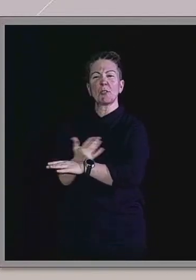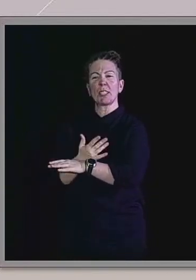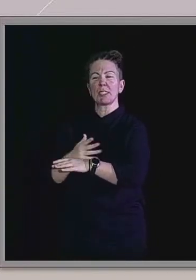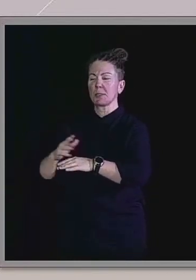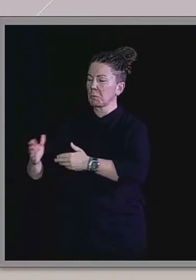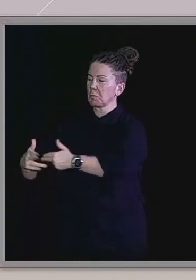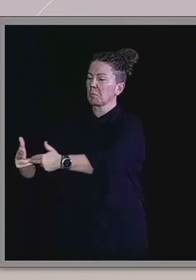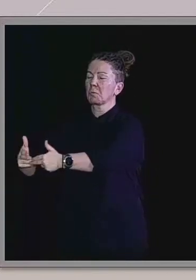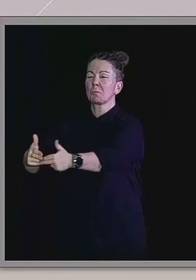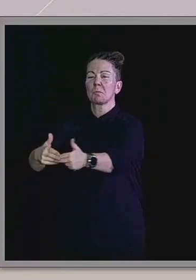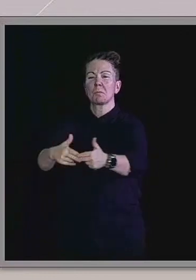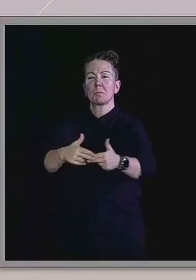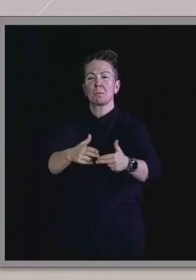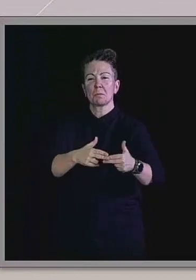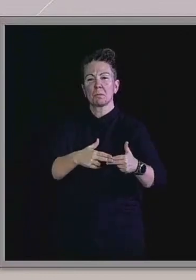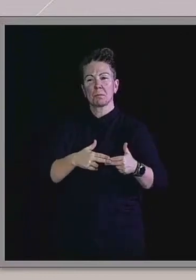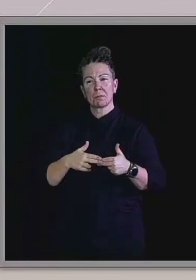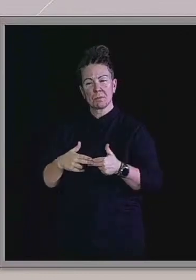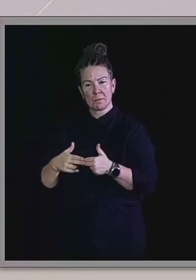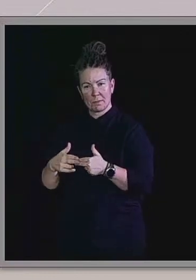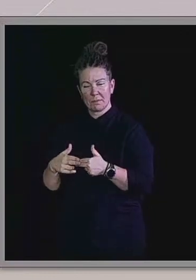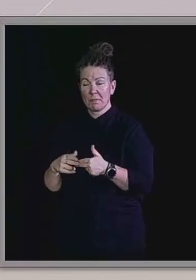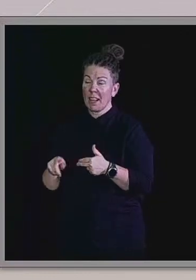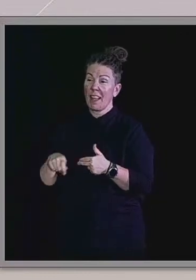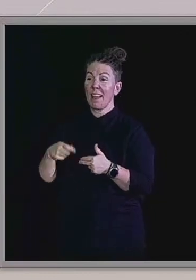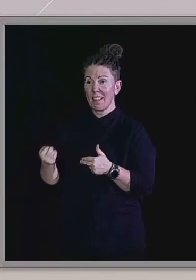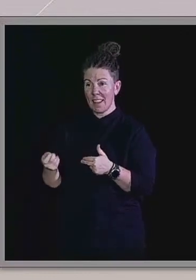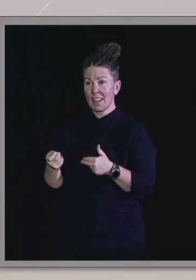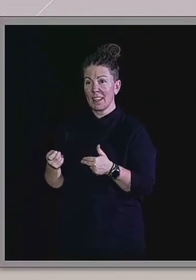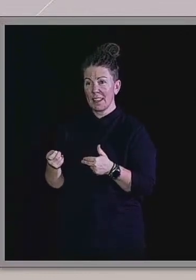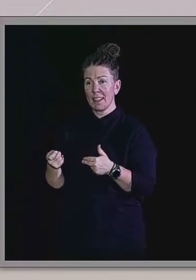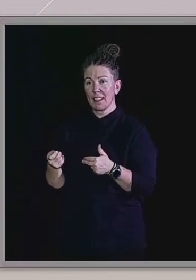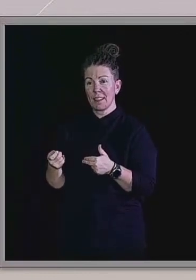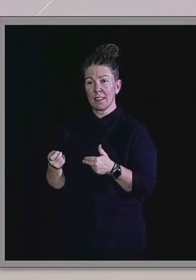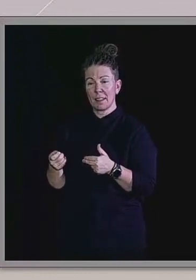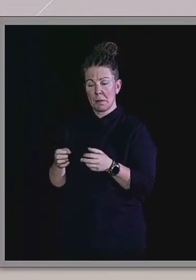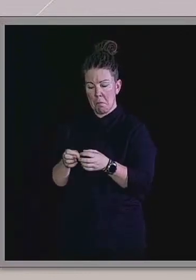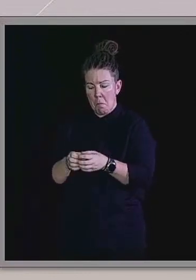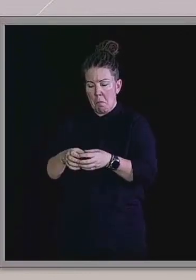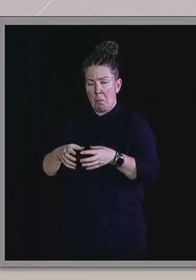and then slowly then move to facility